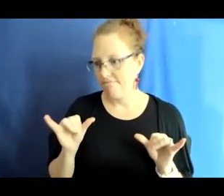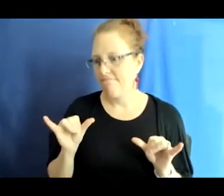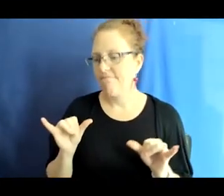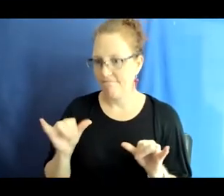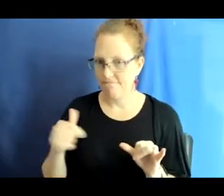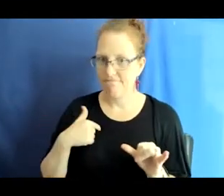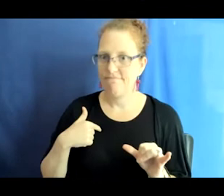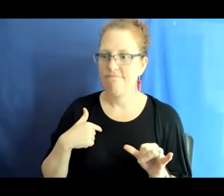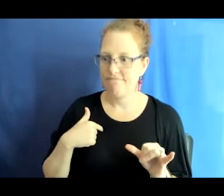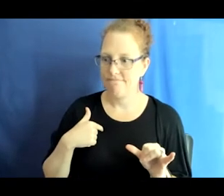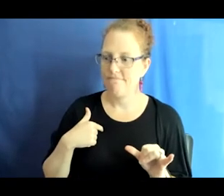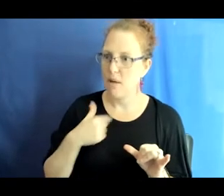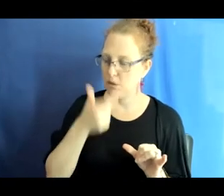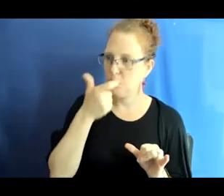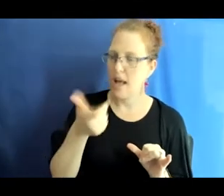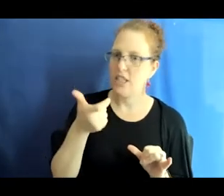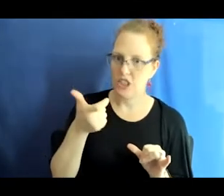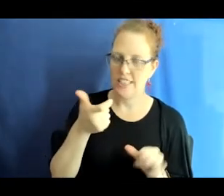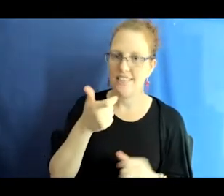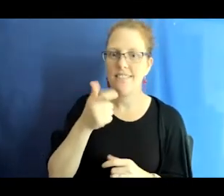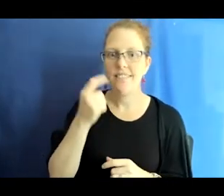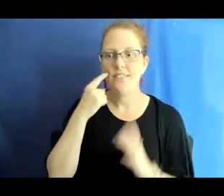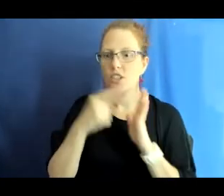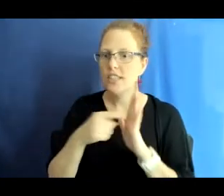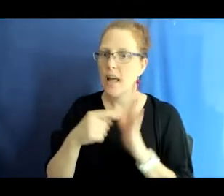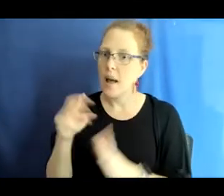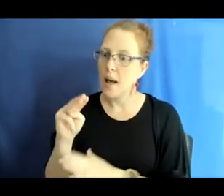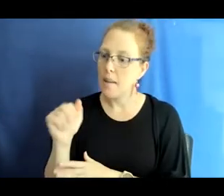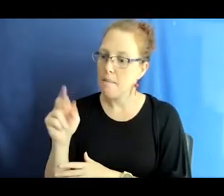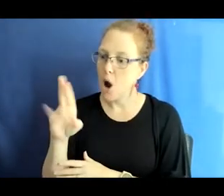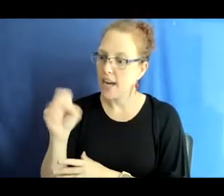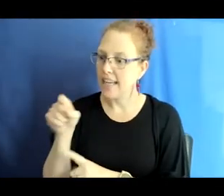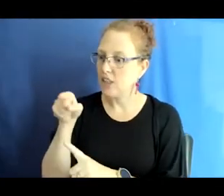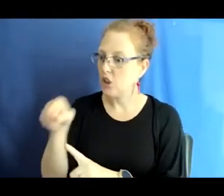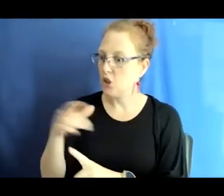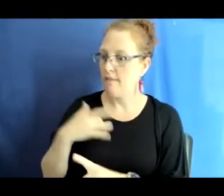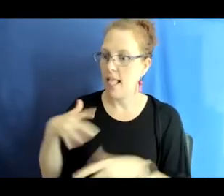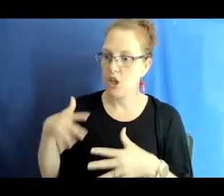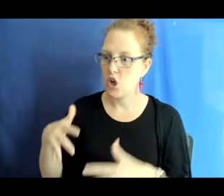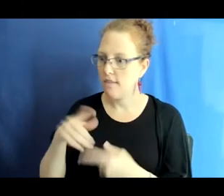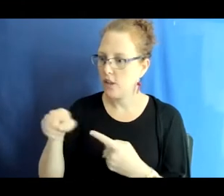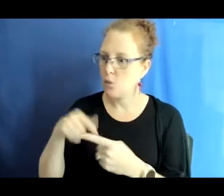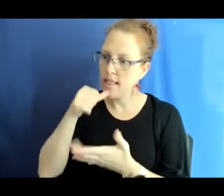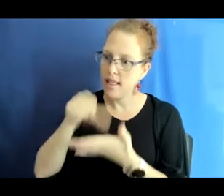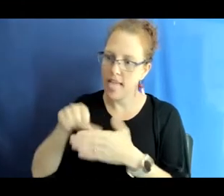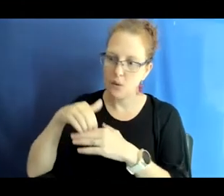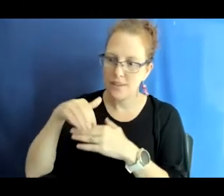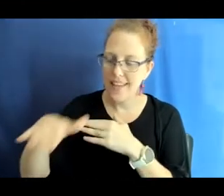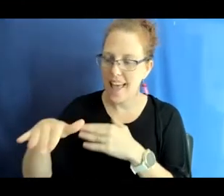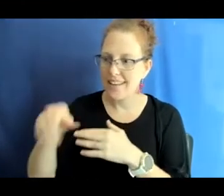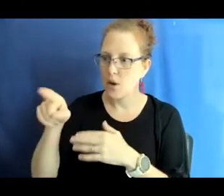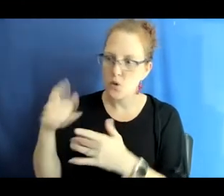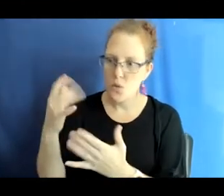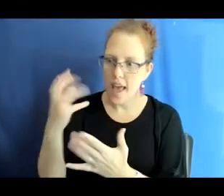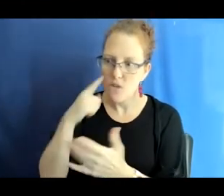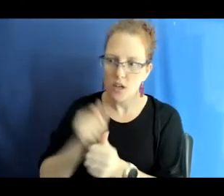were, Marius, when you like sent that letter off to the consulate and had to wait for it to go